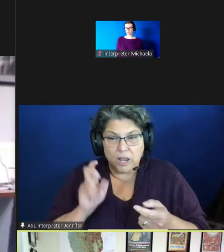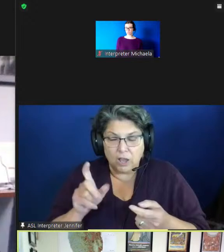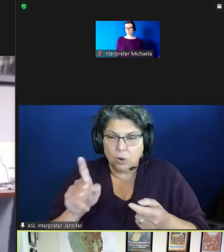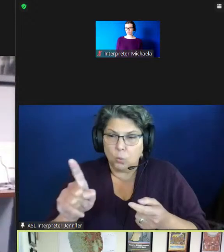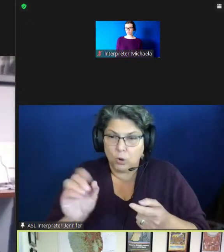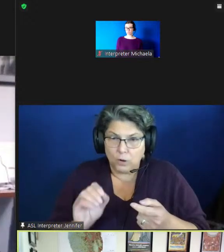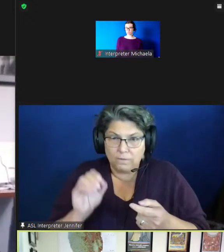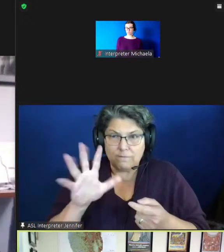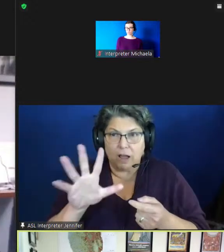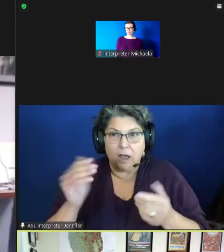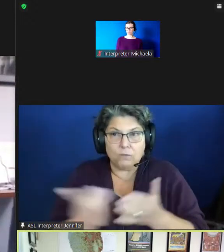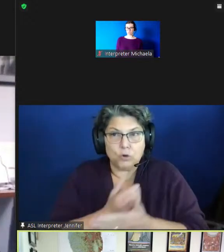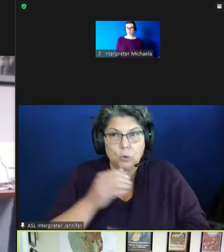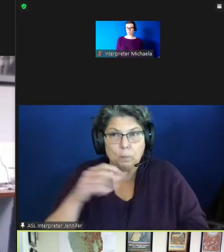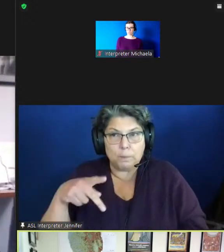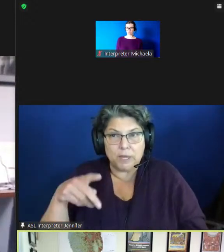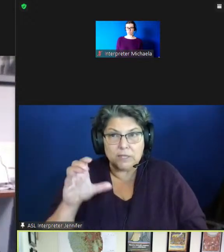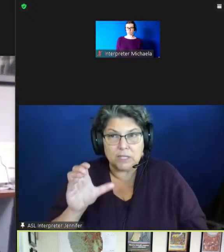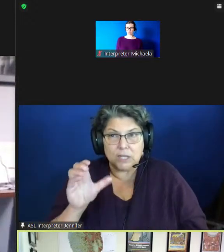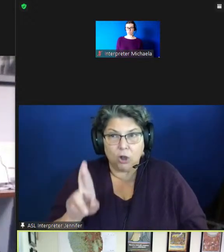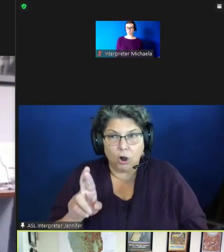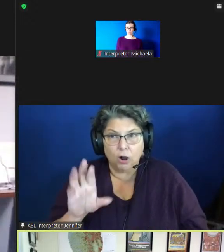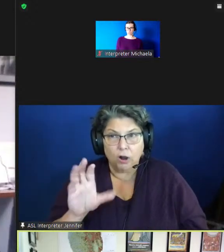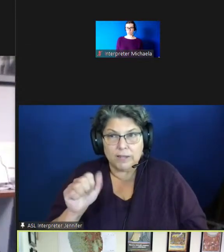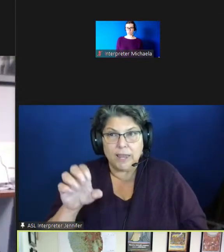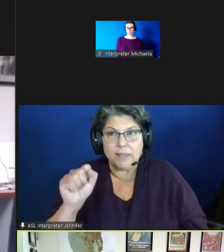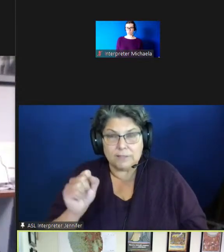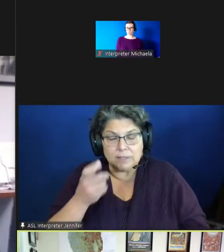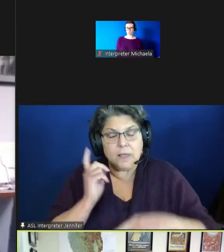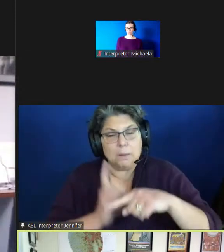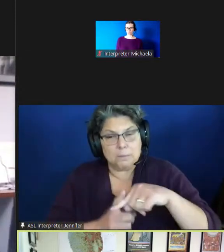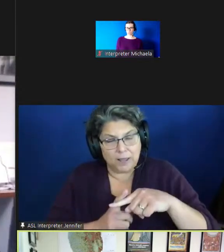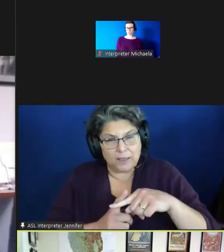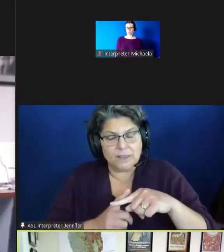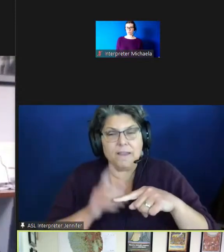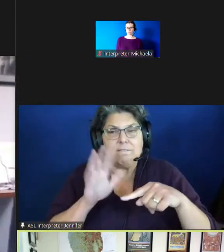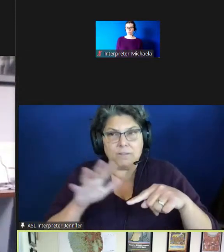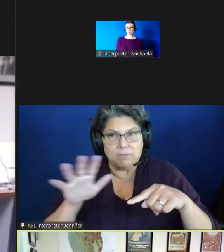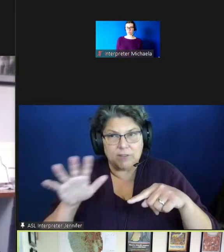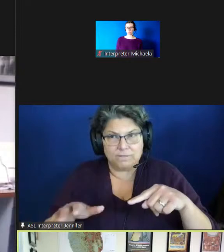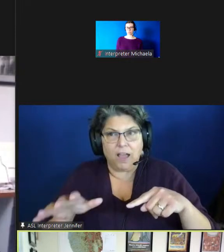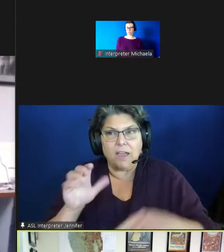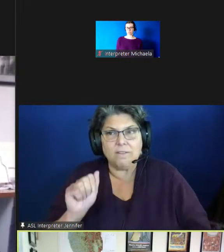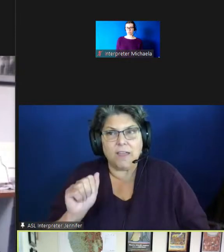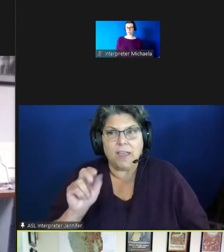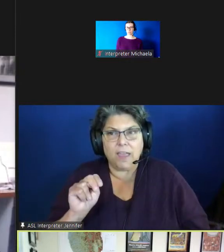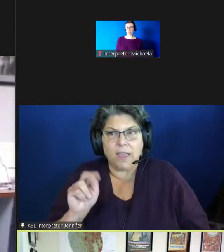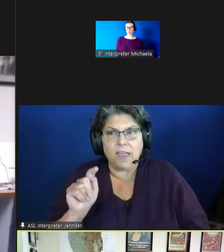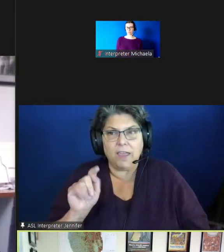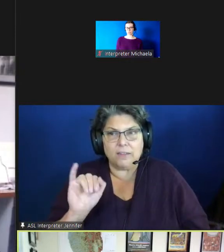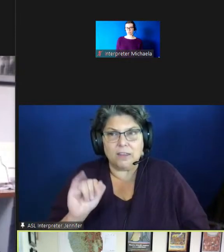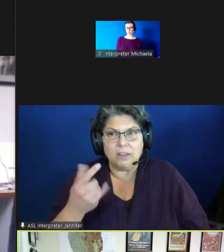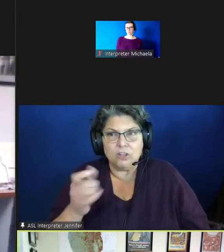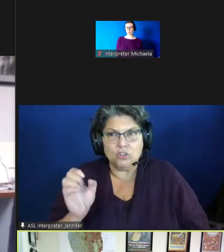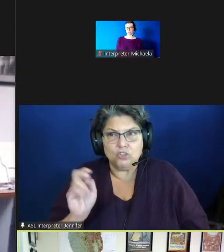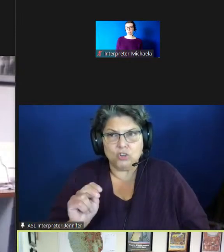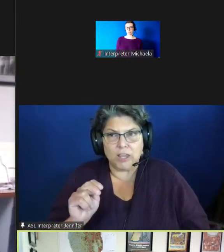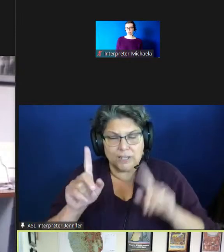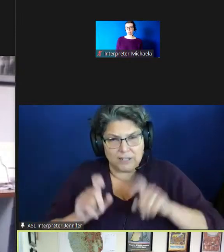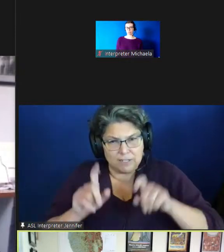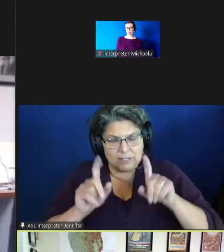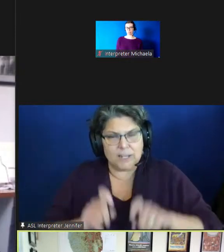cases, and we also received 55 antigen tests, mostly from schools, and that has increased by